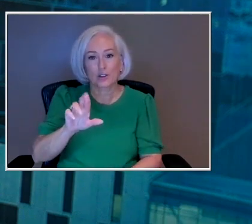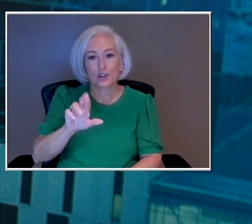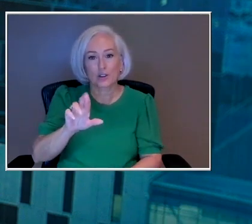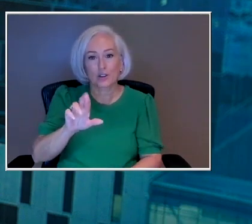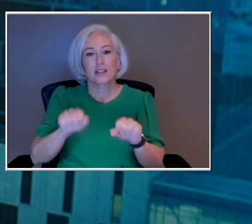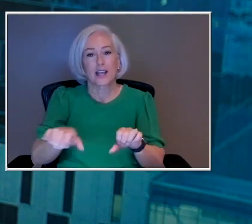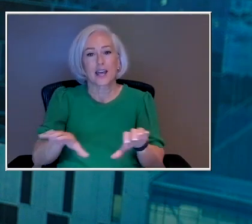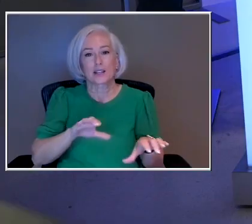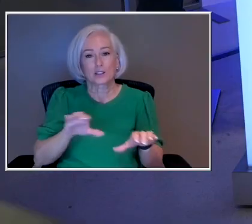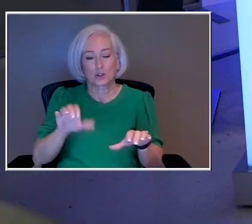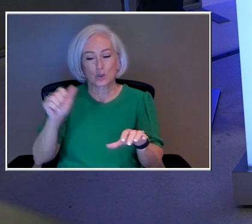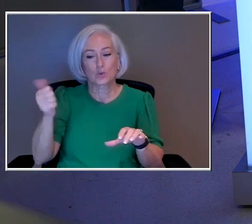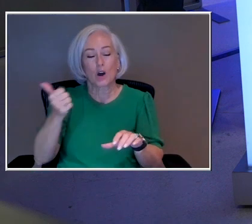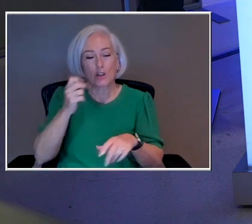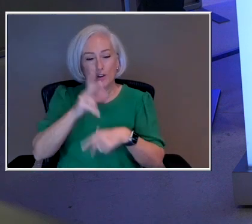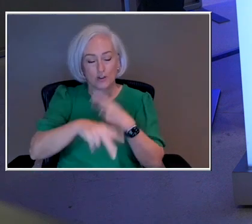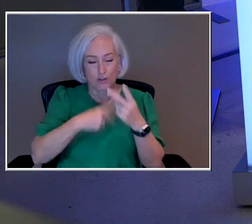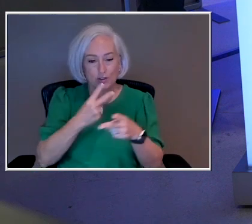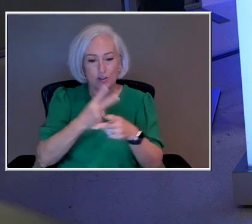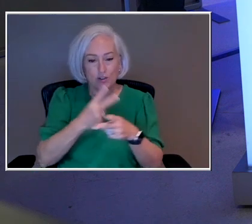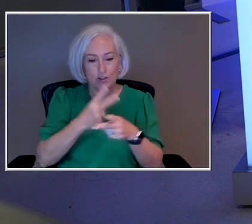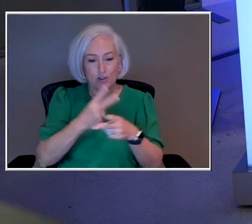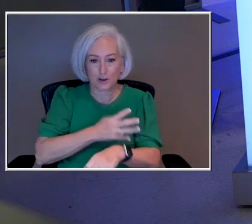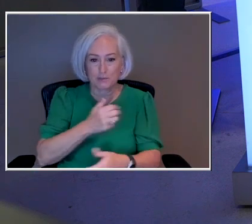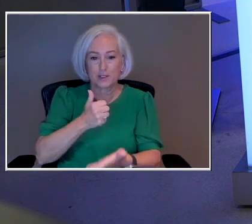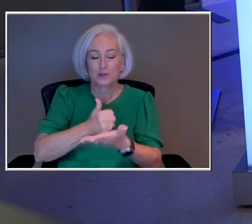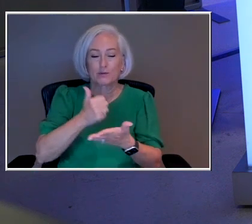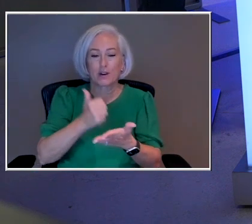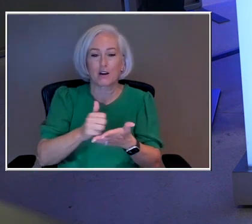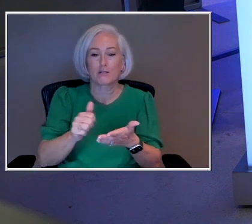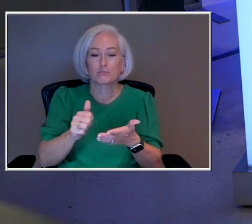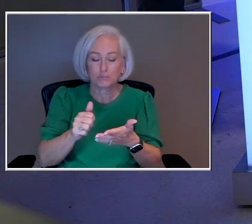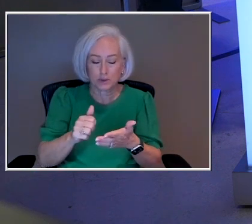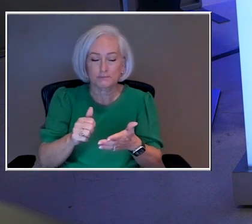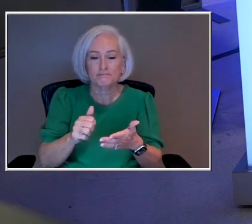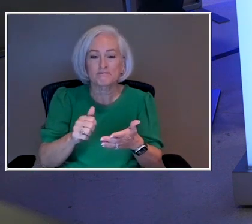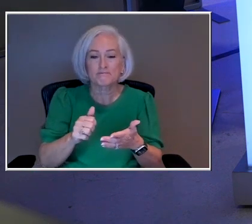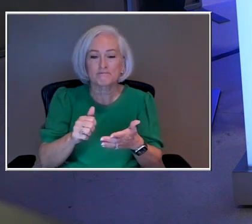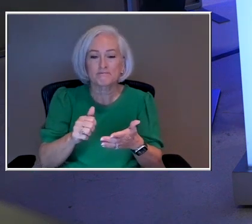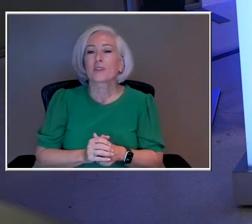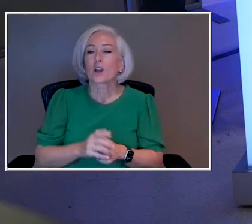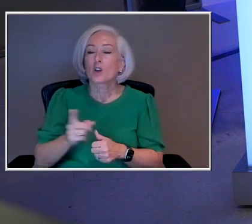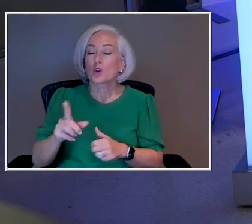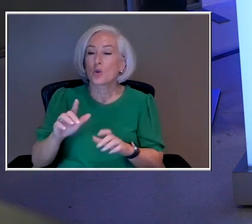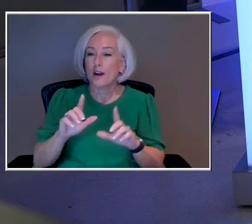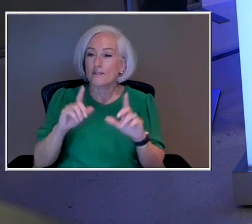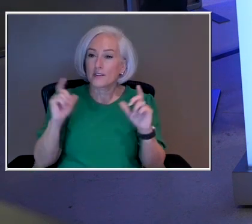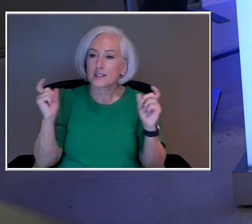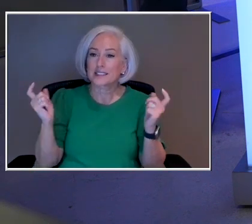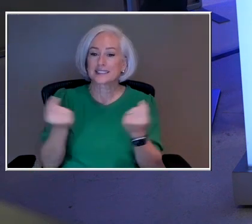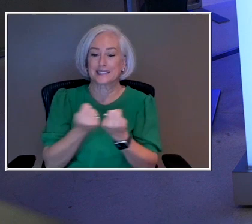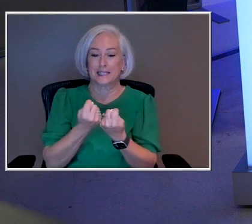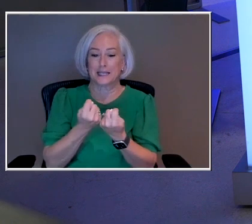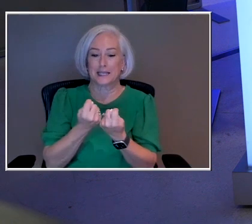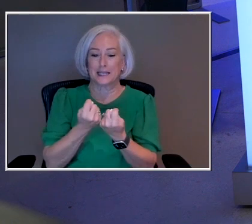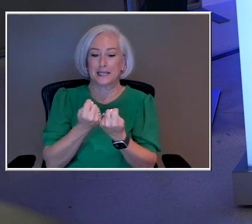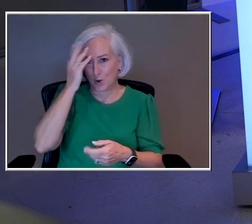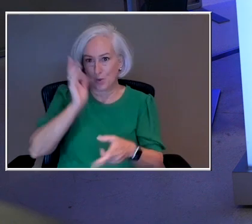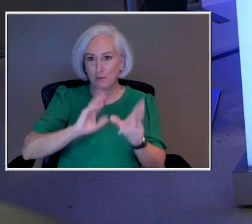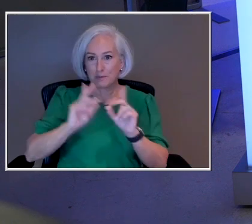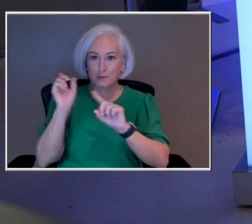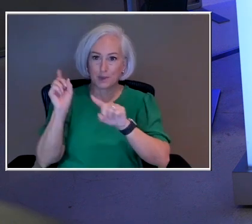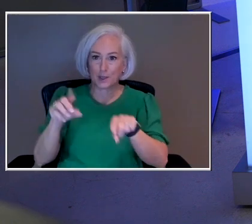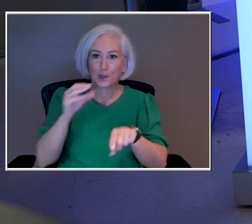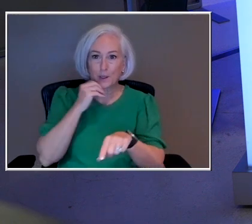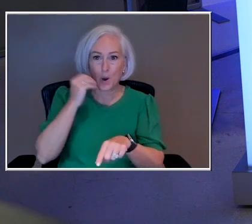survival. So you have this huge team of support at the Cancer Center. Yes. And as you well know, when patients go home, it's so important for them to have some